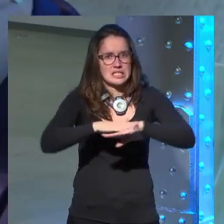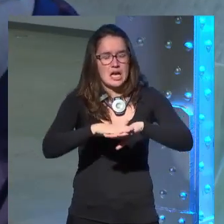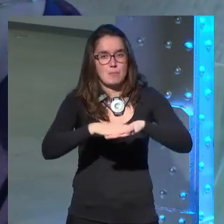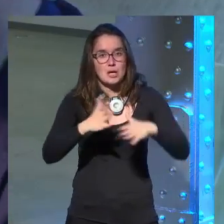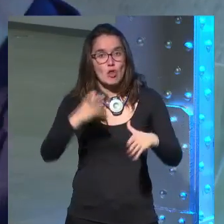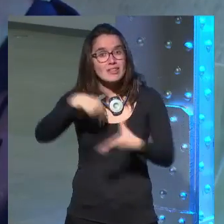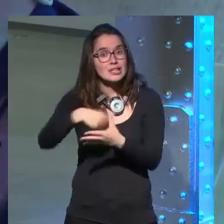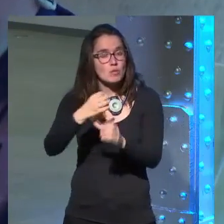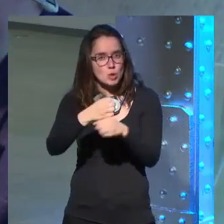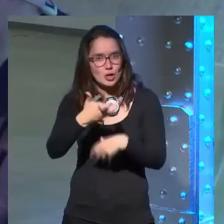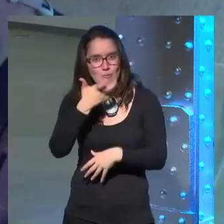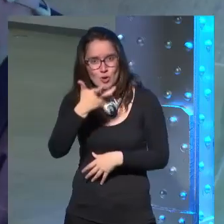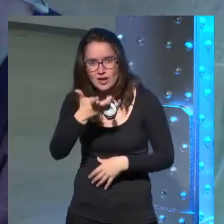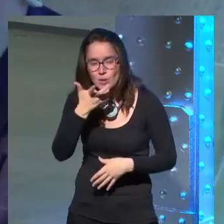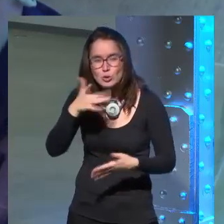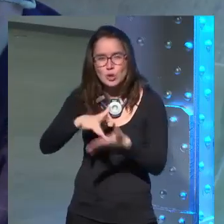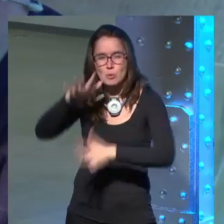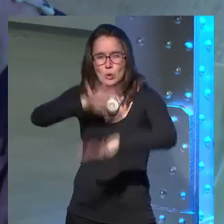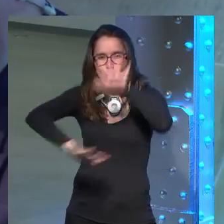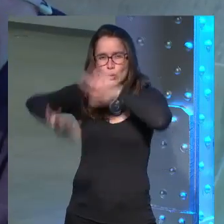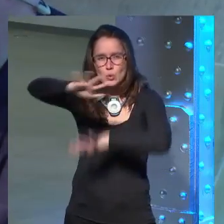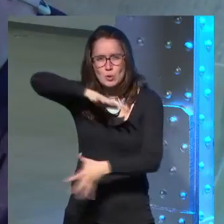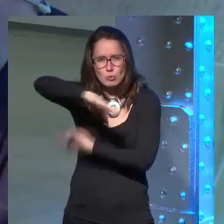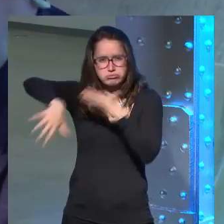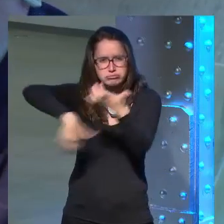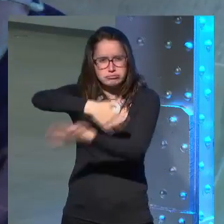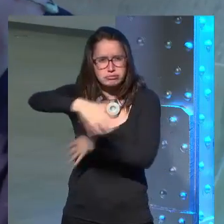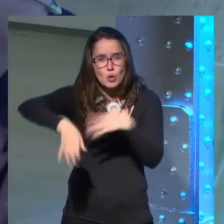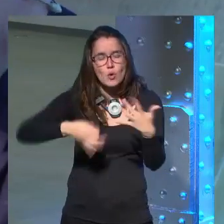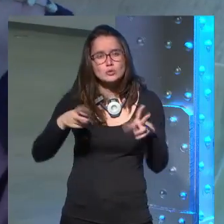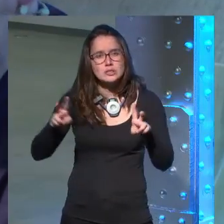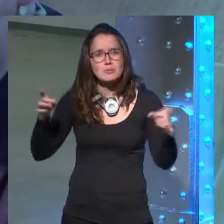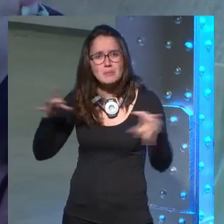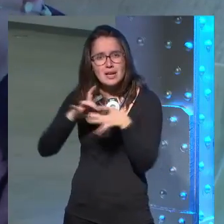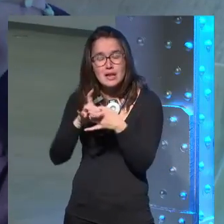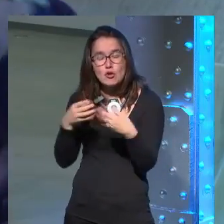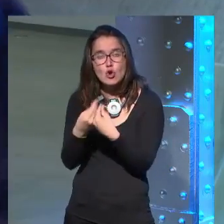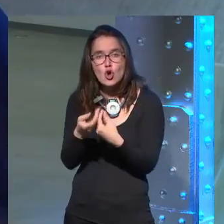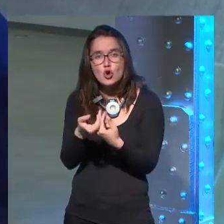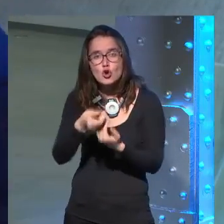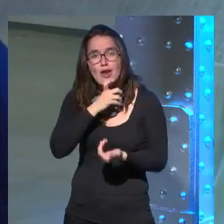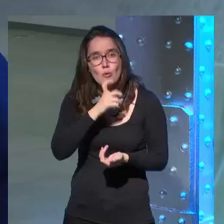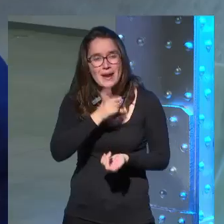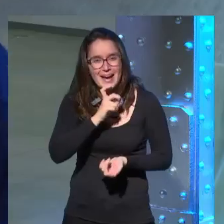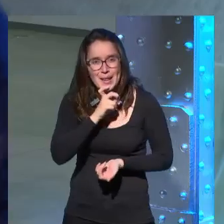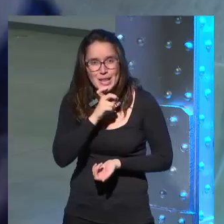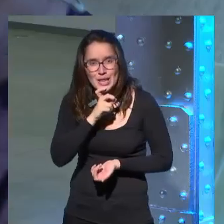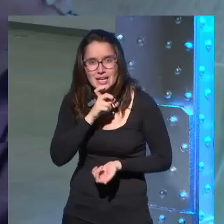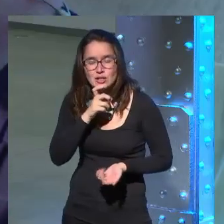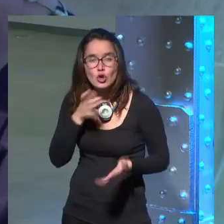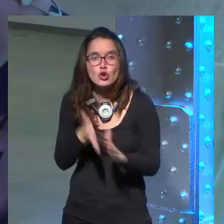of mess, it's a complexity thing which by its nature doesn't mean that we could not